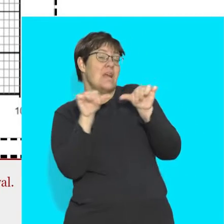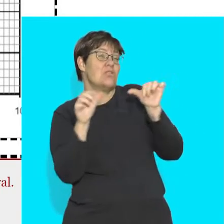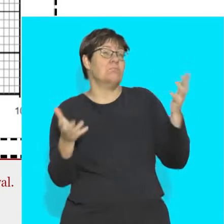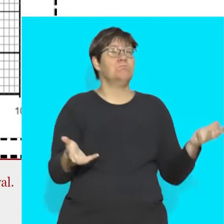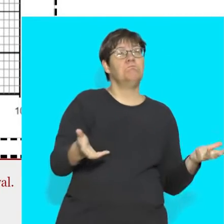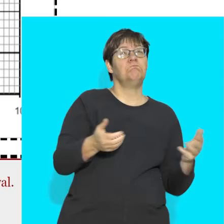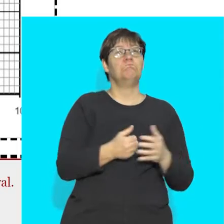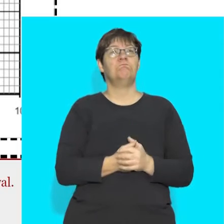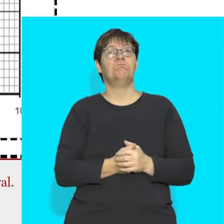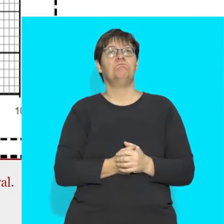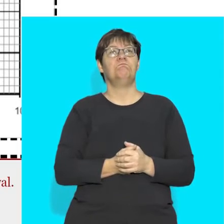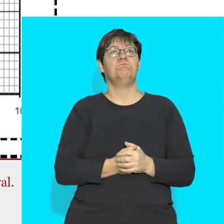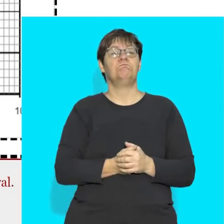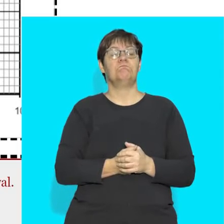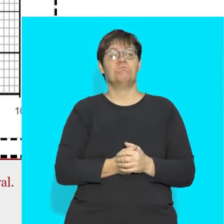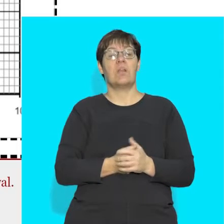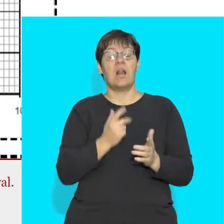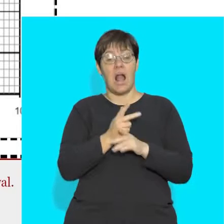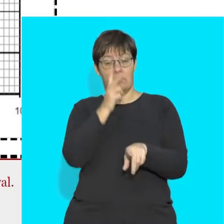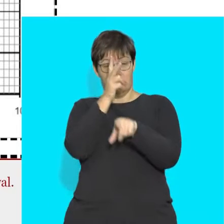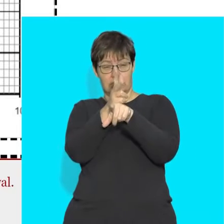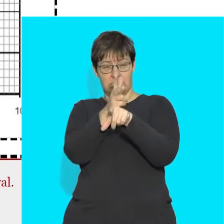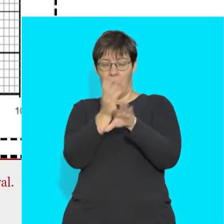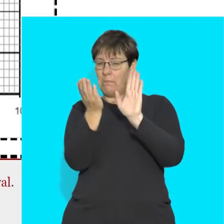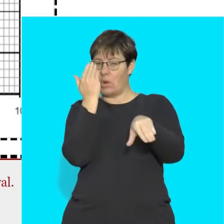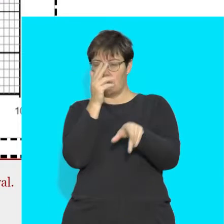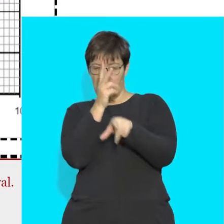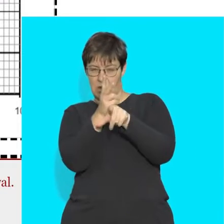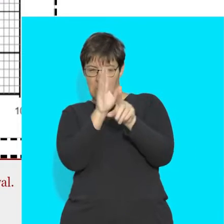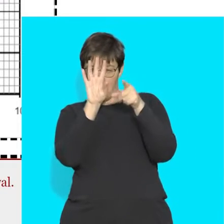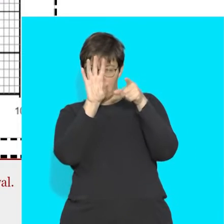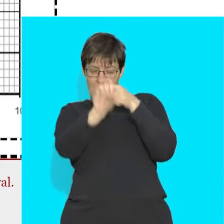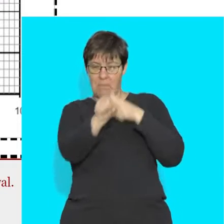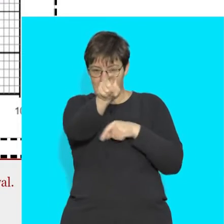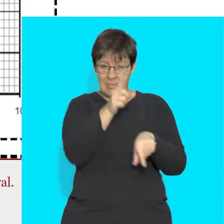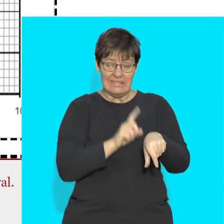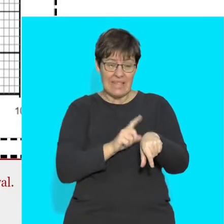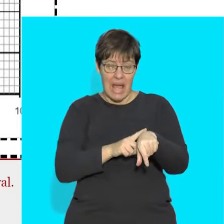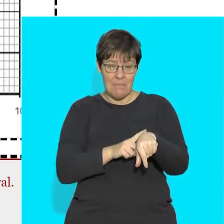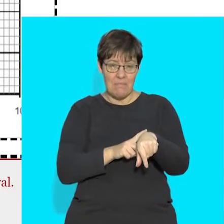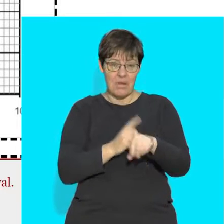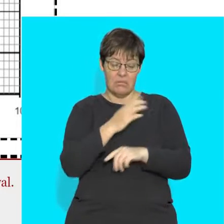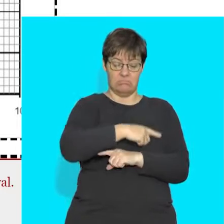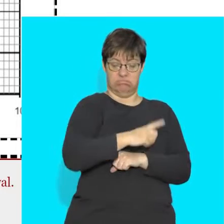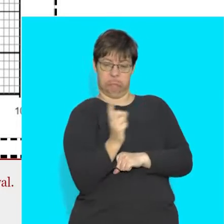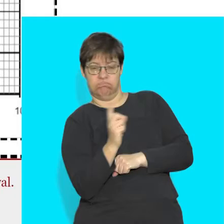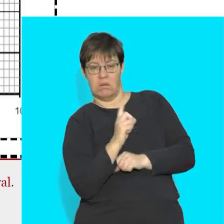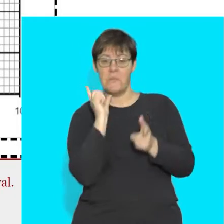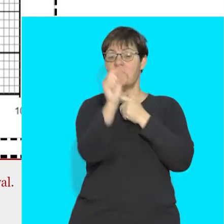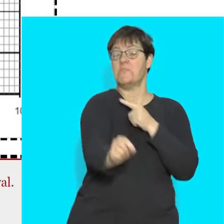like a speed camera, okay, which measures the exact velocity as you go past